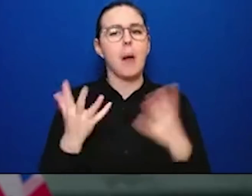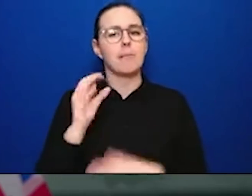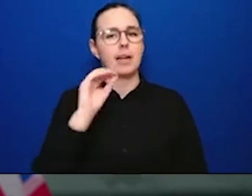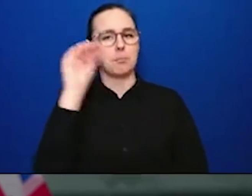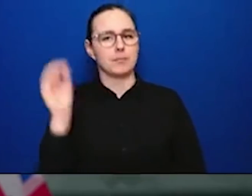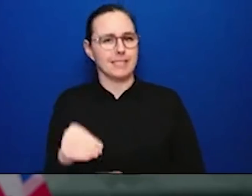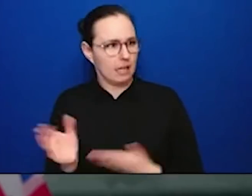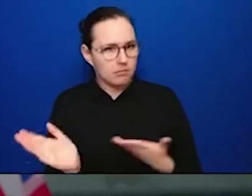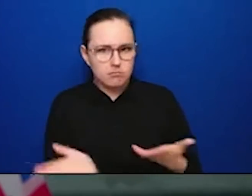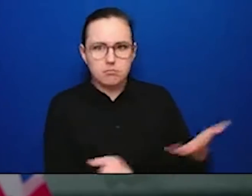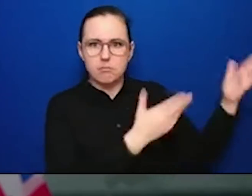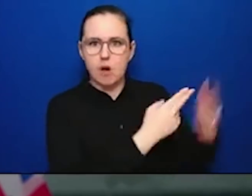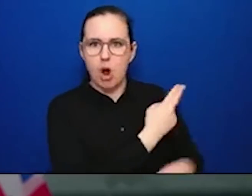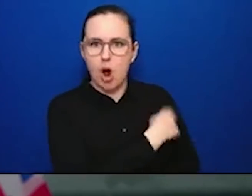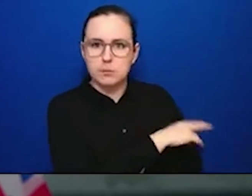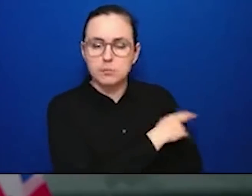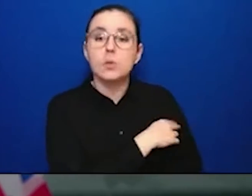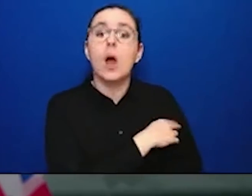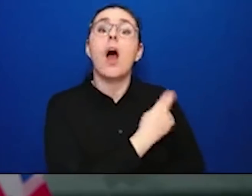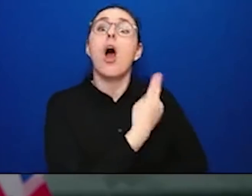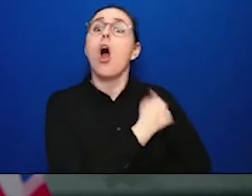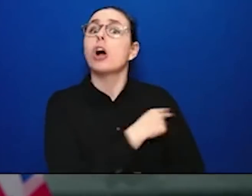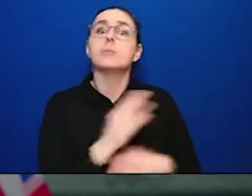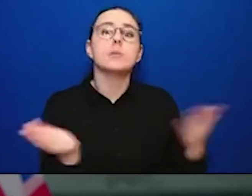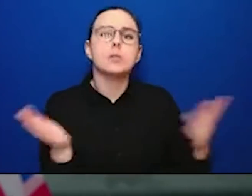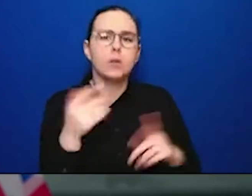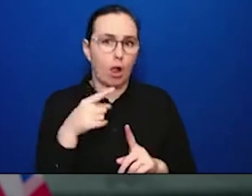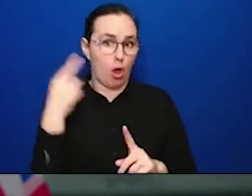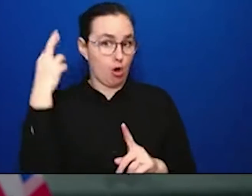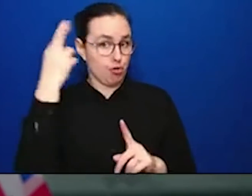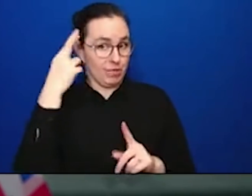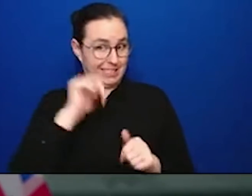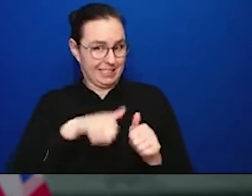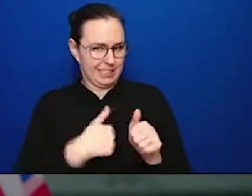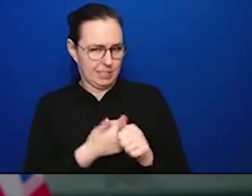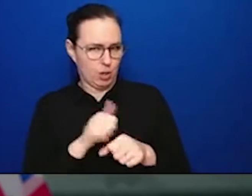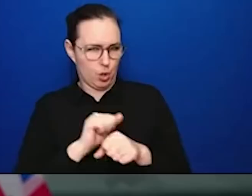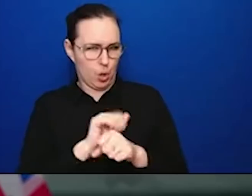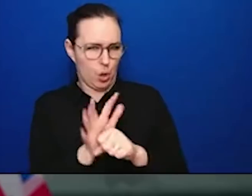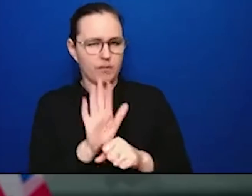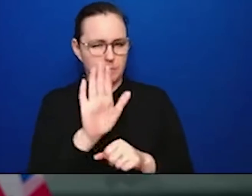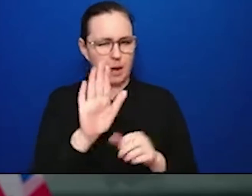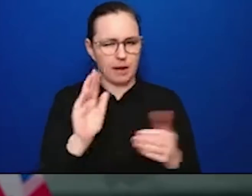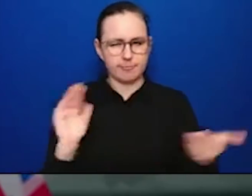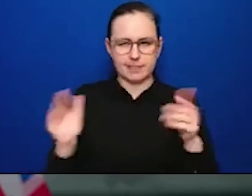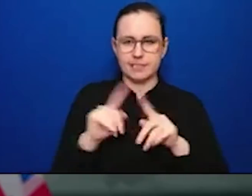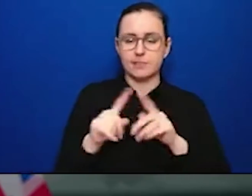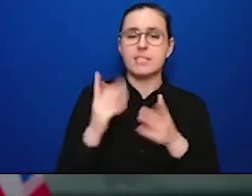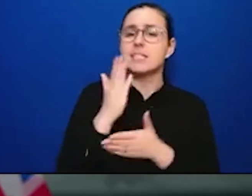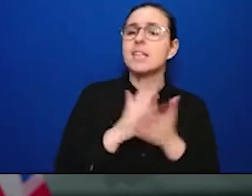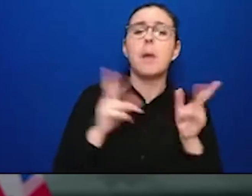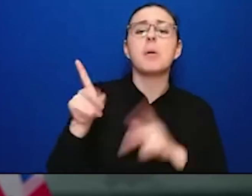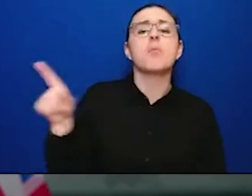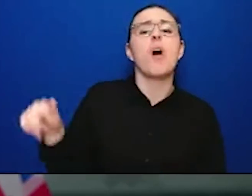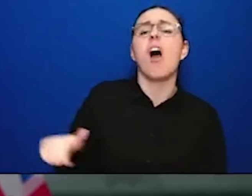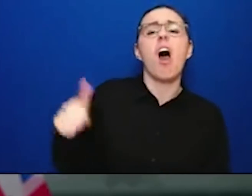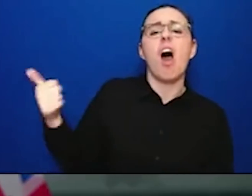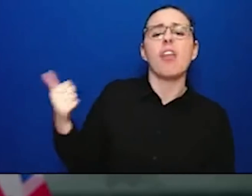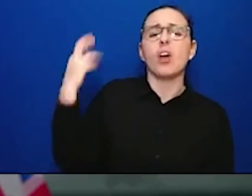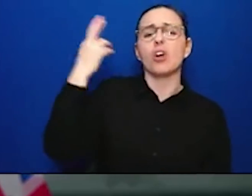how many people where COVID is detected once they've been admitted to hospital. We know that happens because we're doing screening